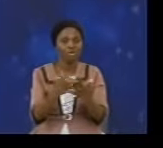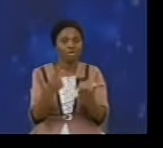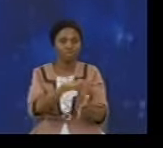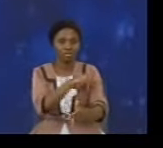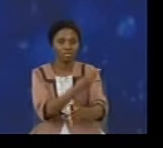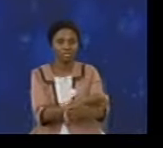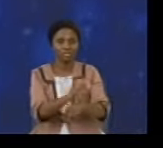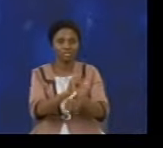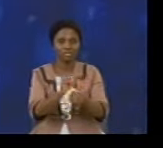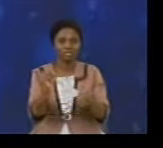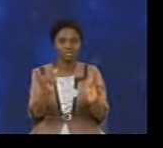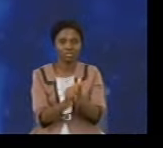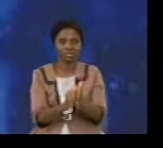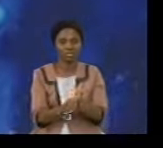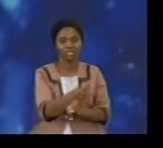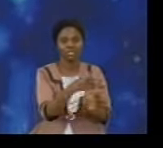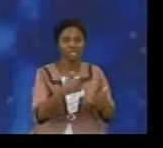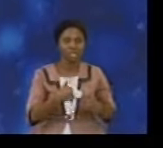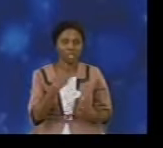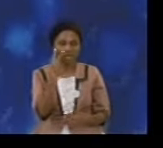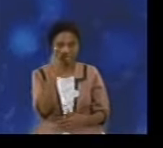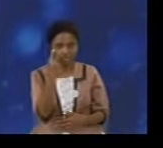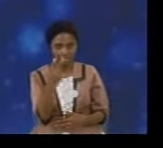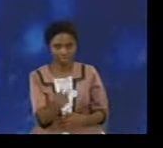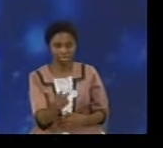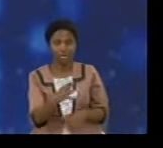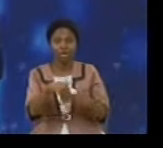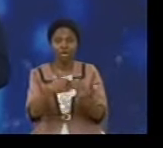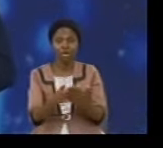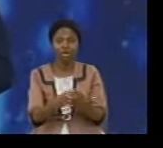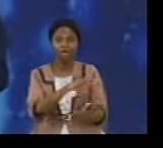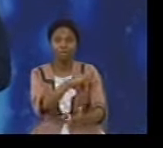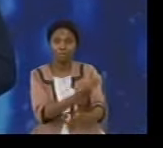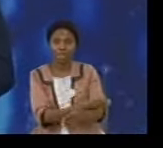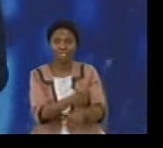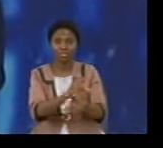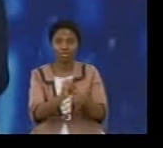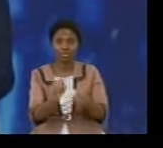works, all the mighty works, all the mighty works